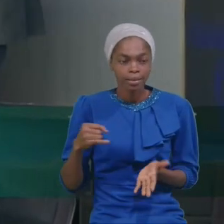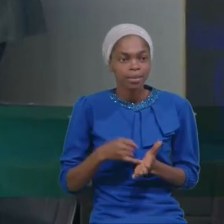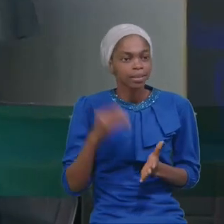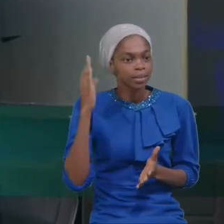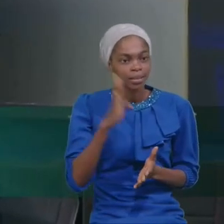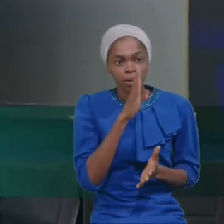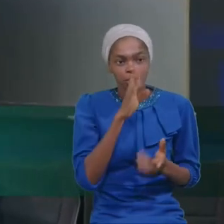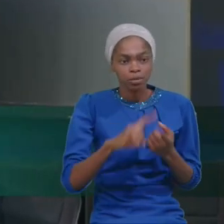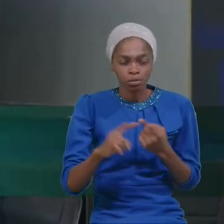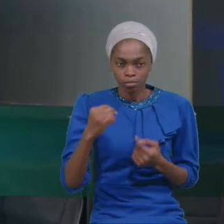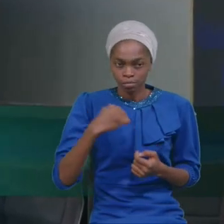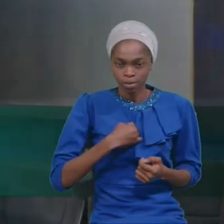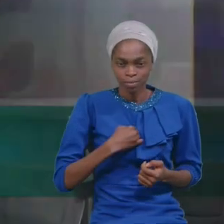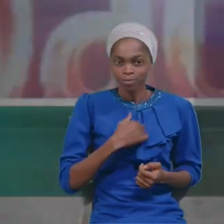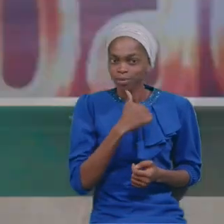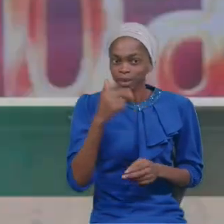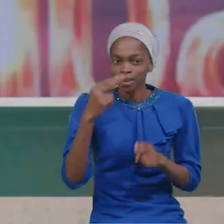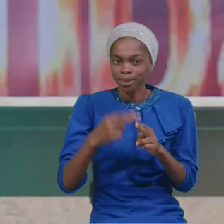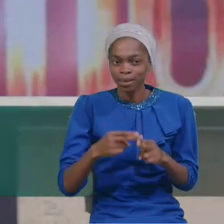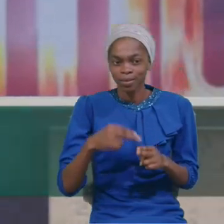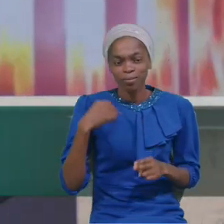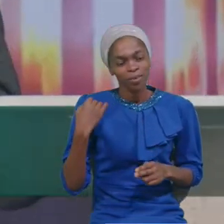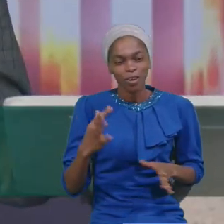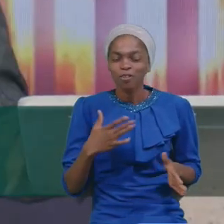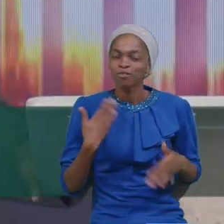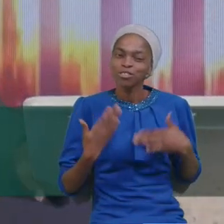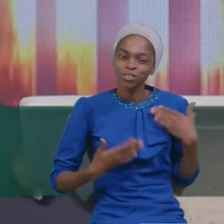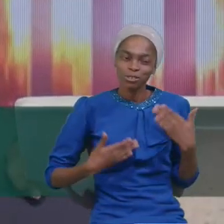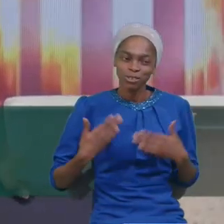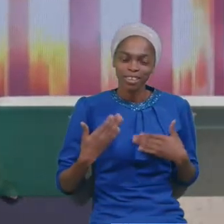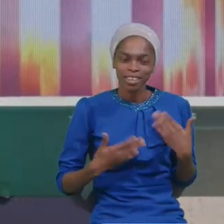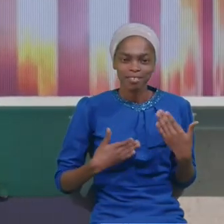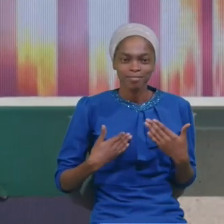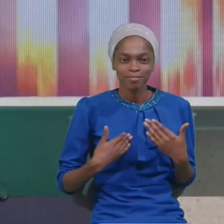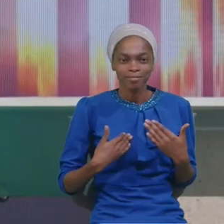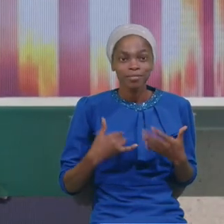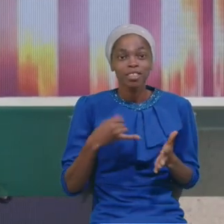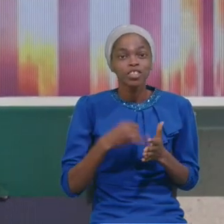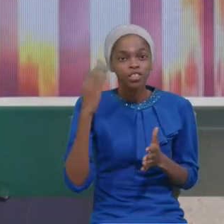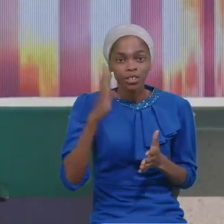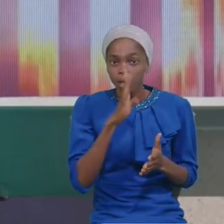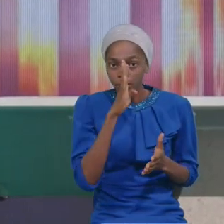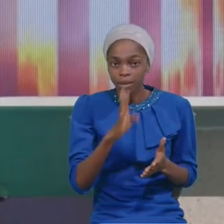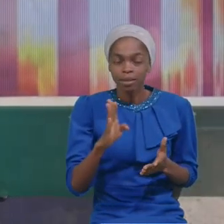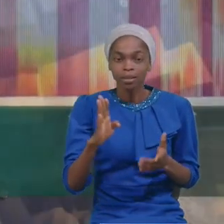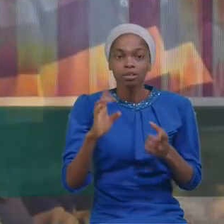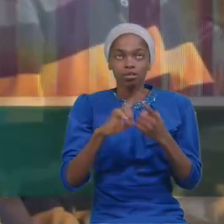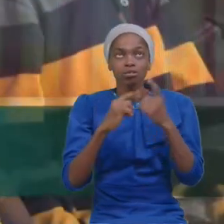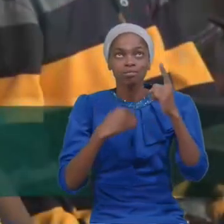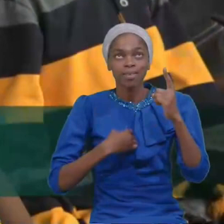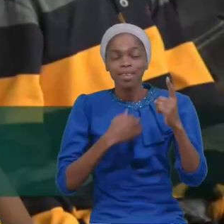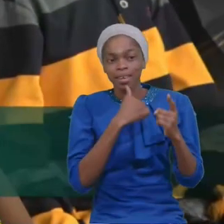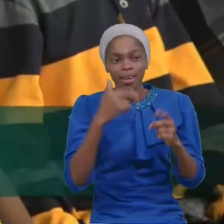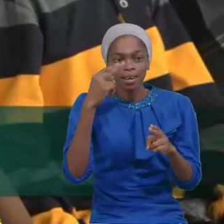It shall be to me a name of joy, that when your name comes up, there'll